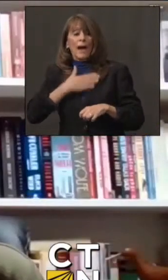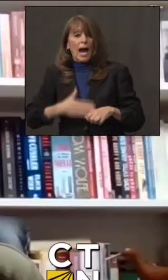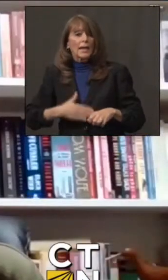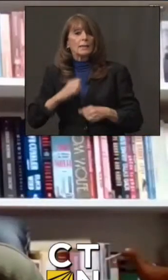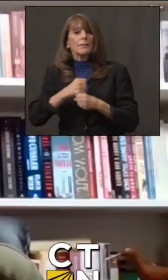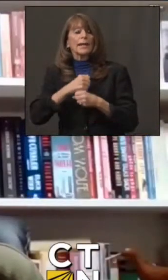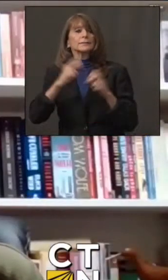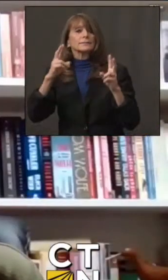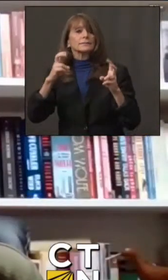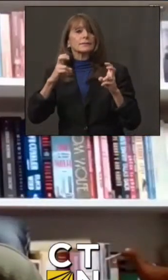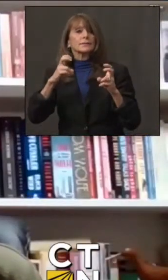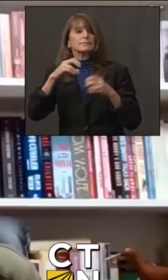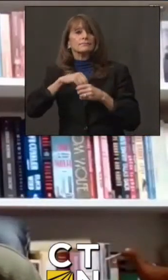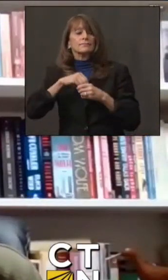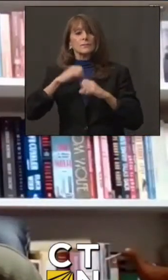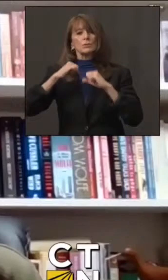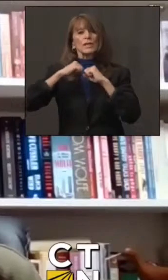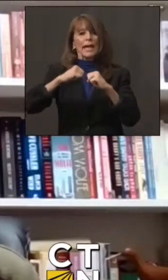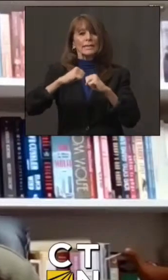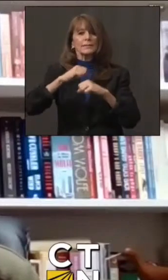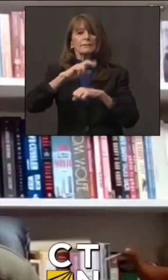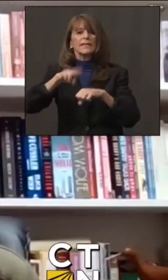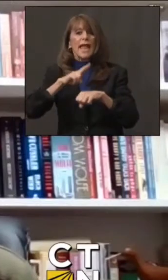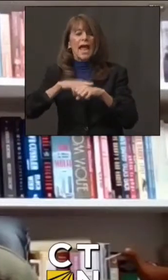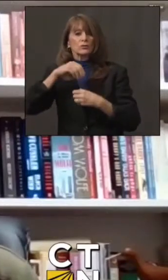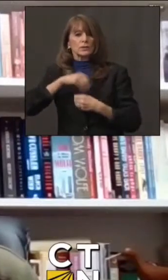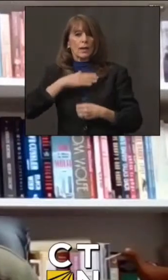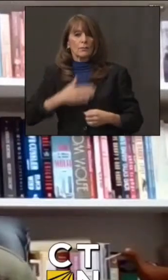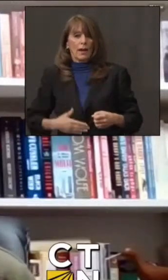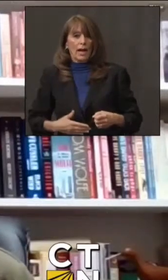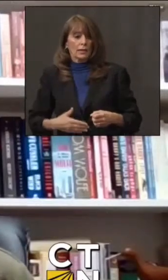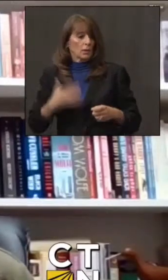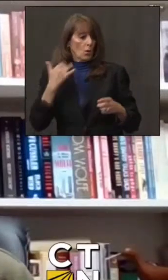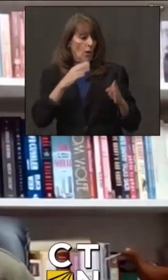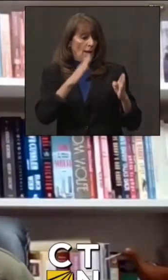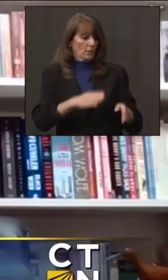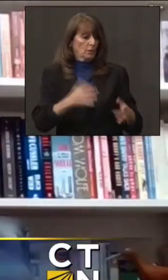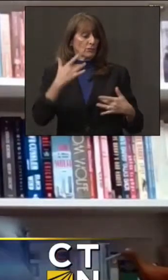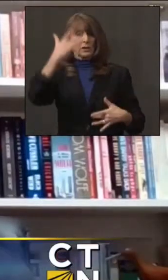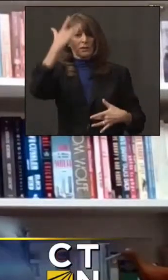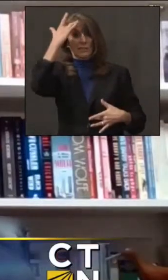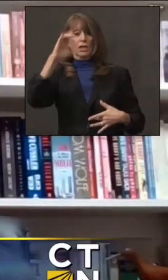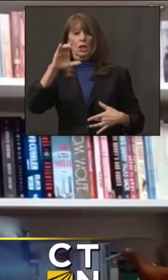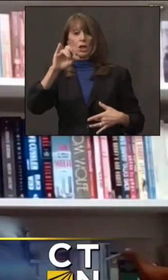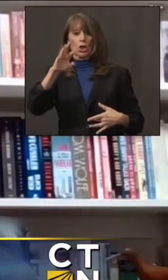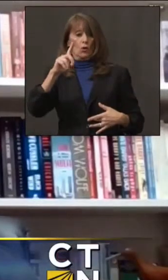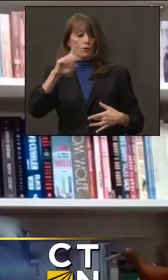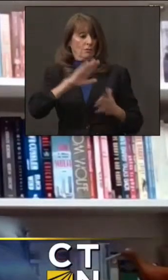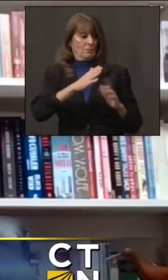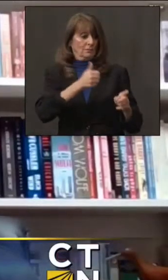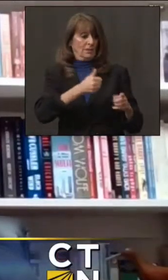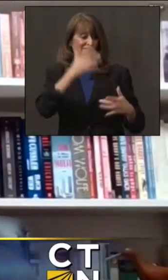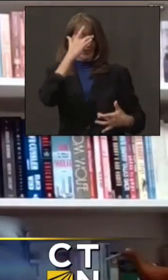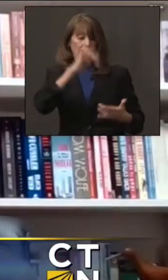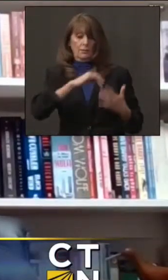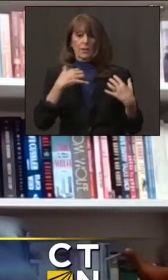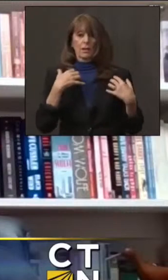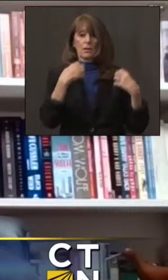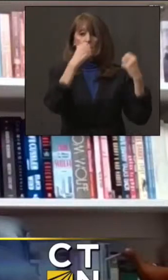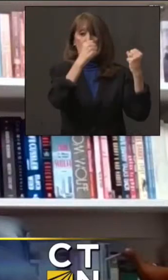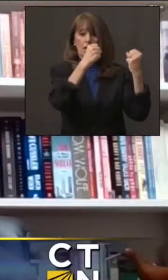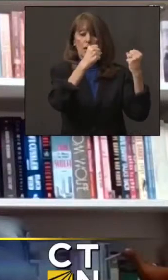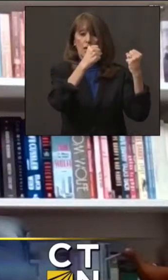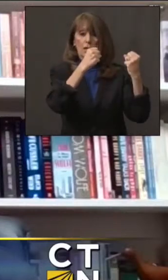virus lasts. Probably someone who's recently recovered from a COVID-19 infection, we would not